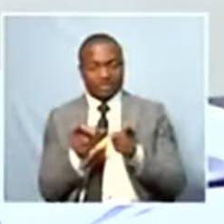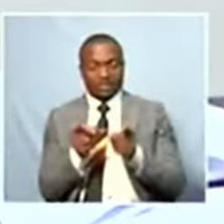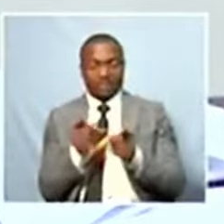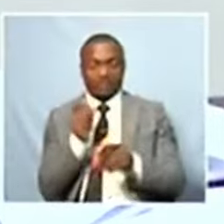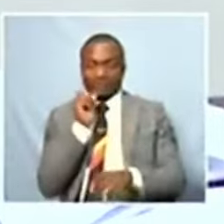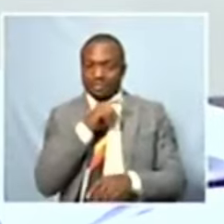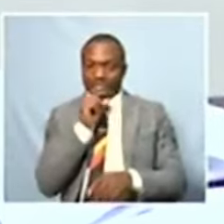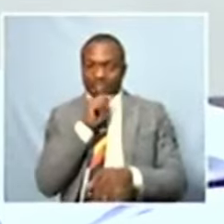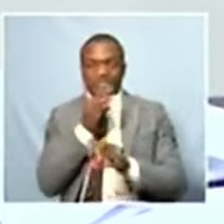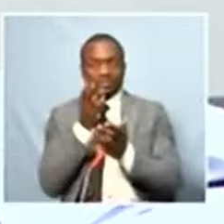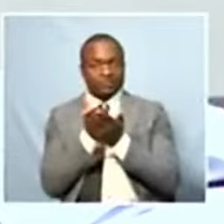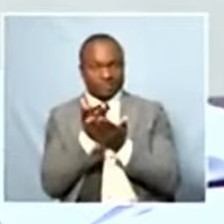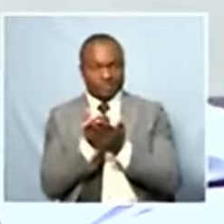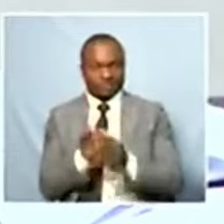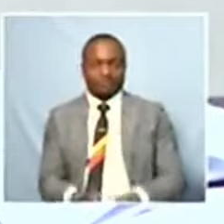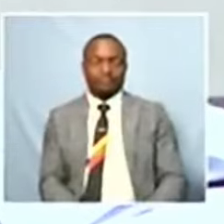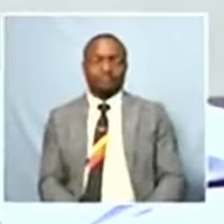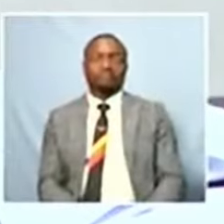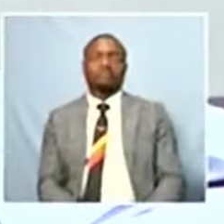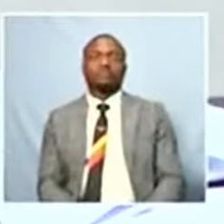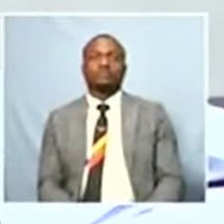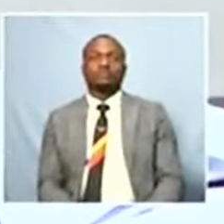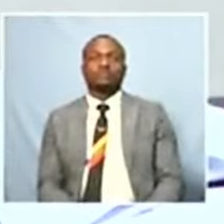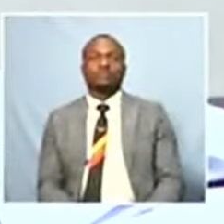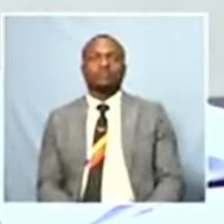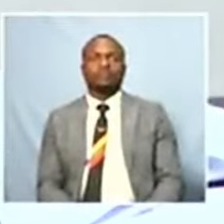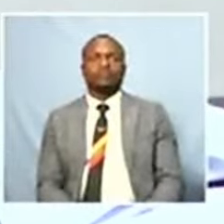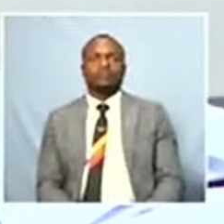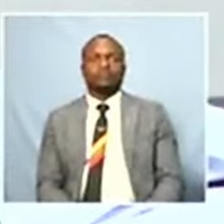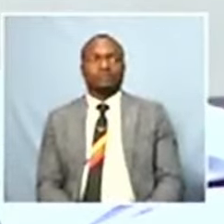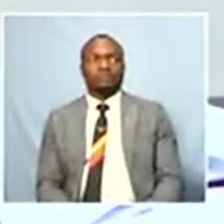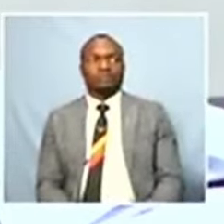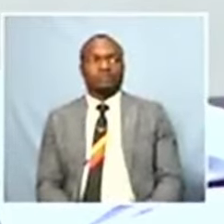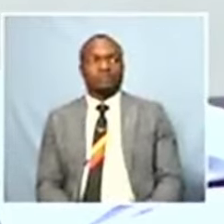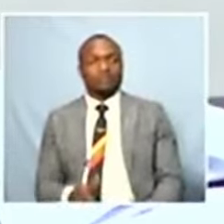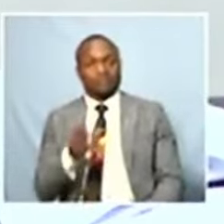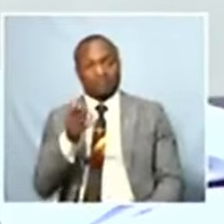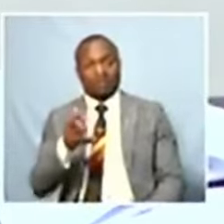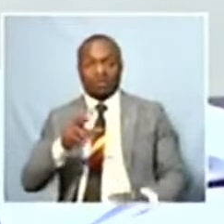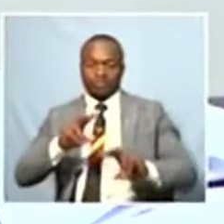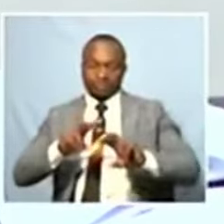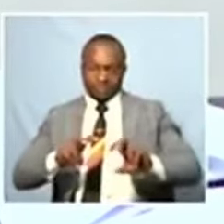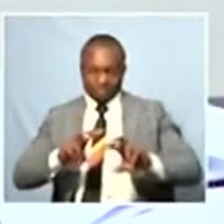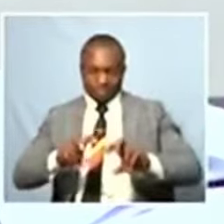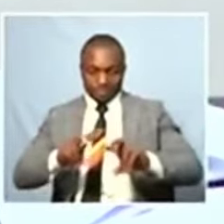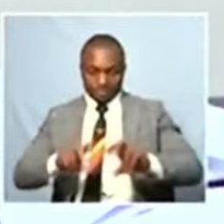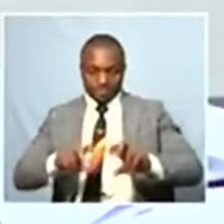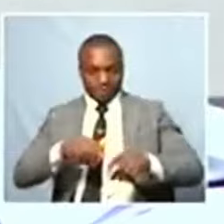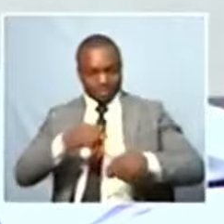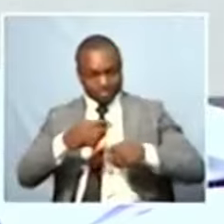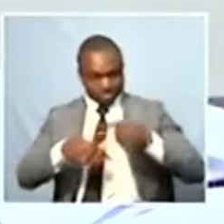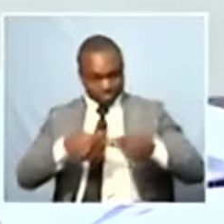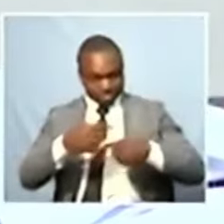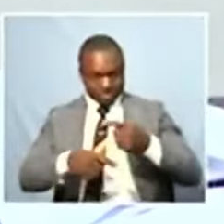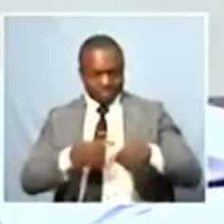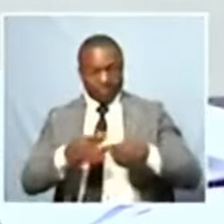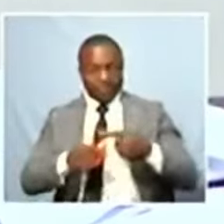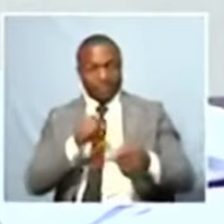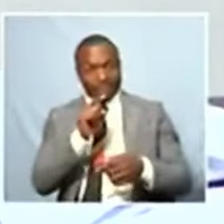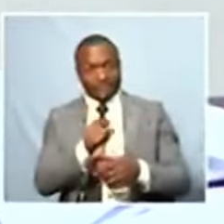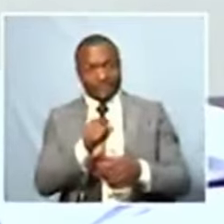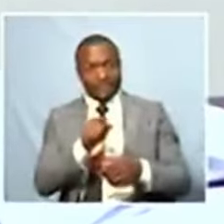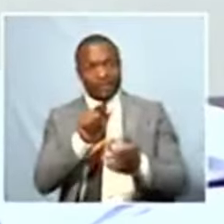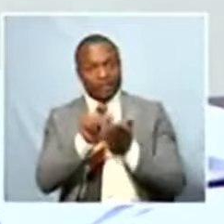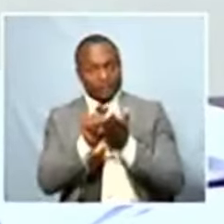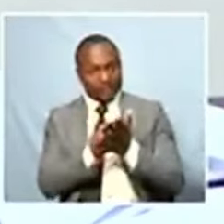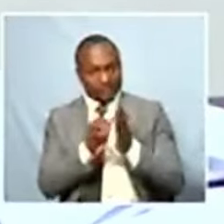claims. You know, and when we stood, and then there's an active investigation going on. And they will even write, there are even lawyers